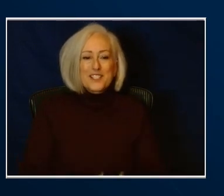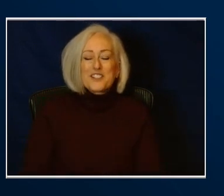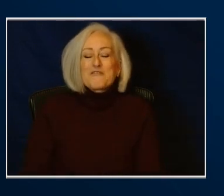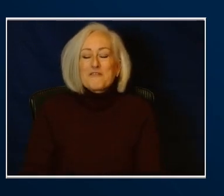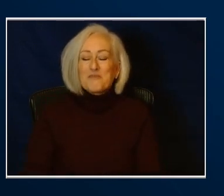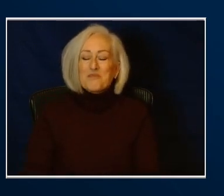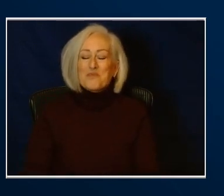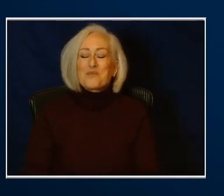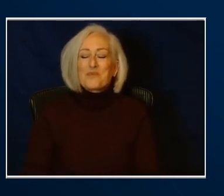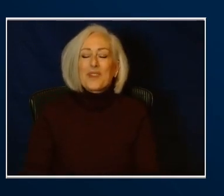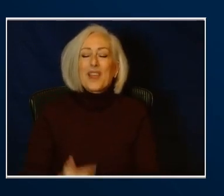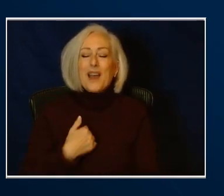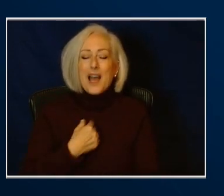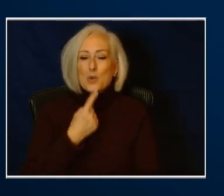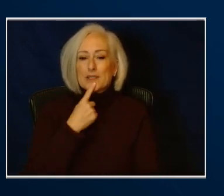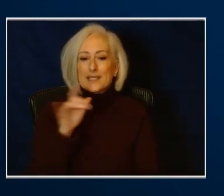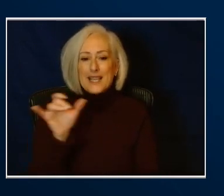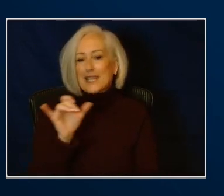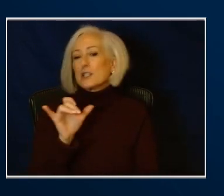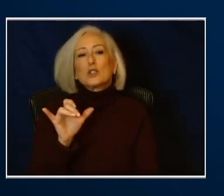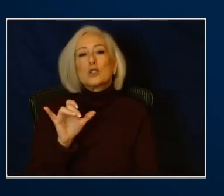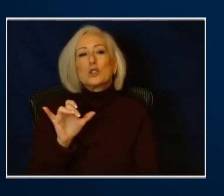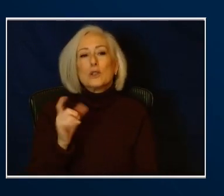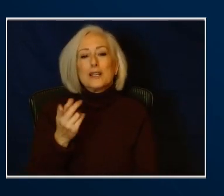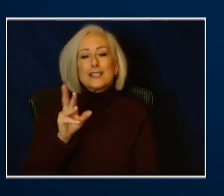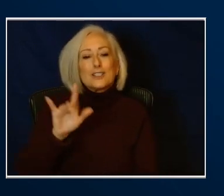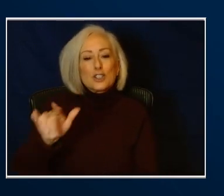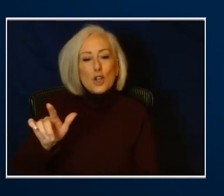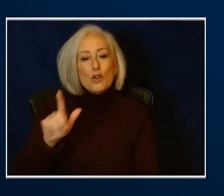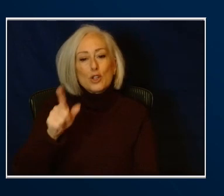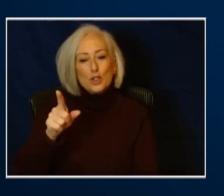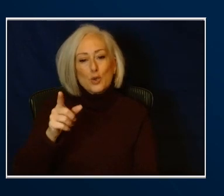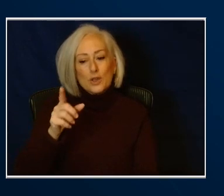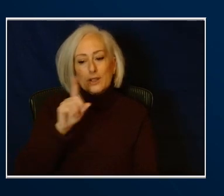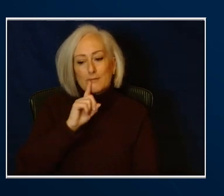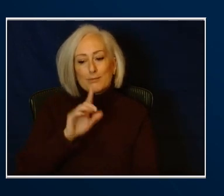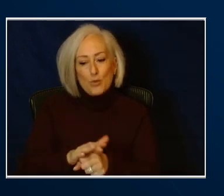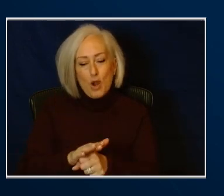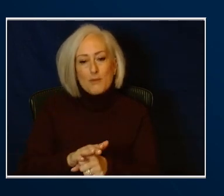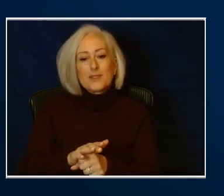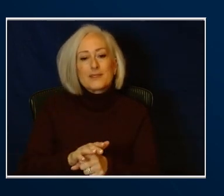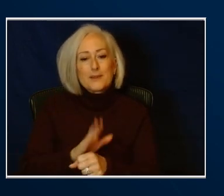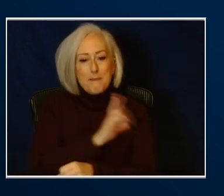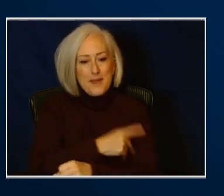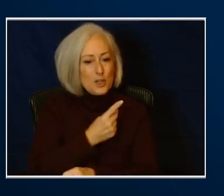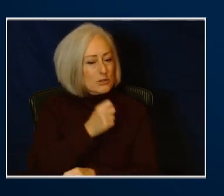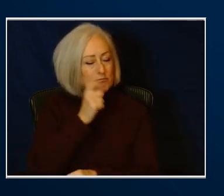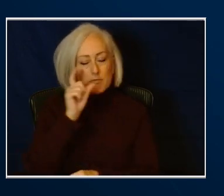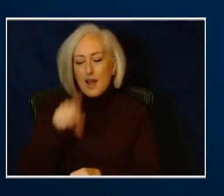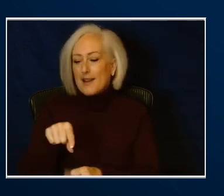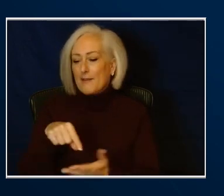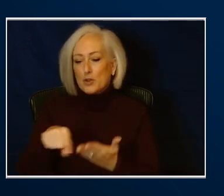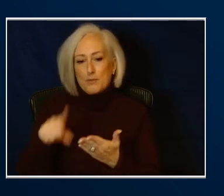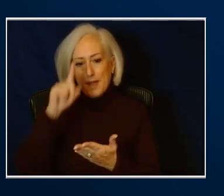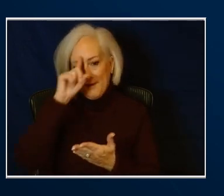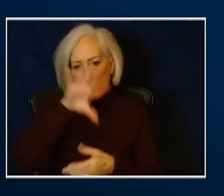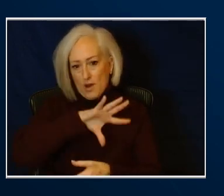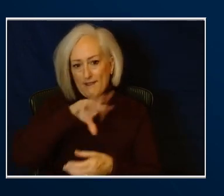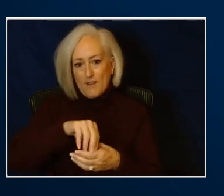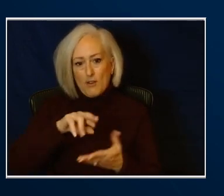ask Cheryl, because Cheryl, I bet you help reassure patients that they're not going to pay to be in research. Patients don't pay to be in research.